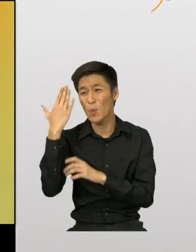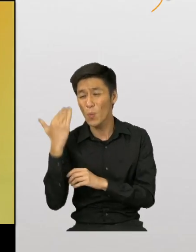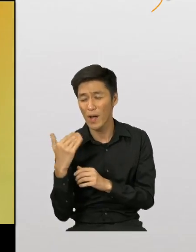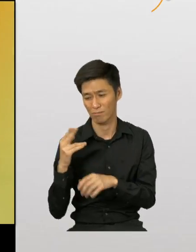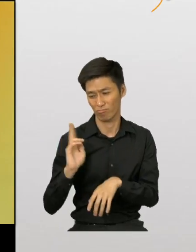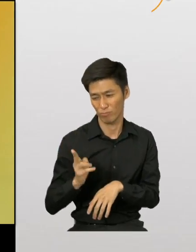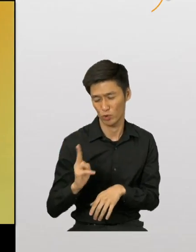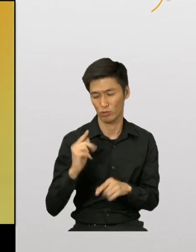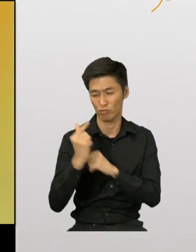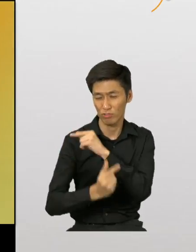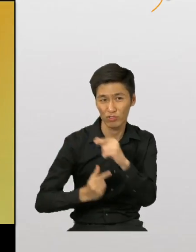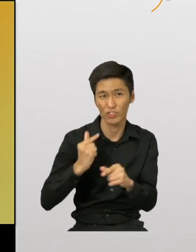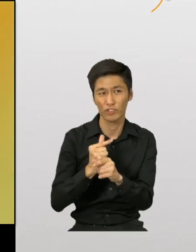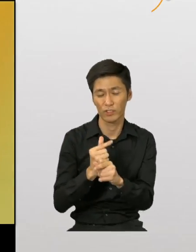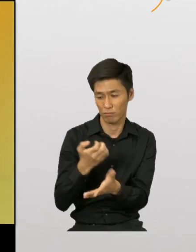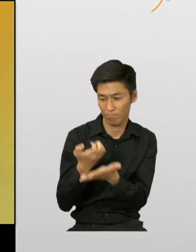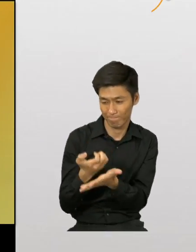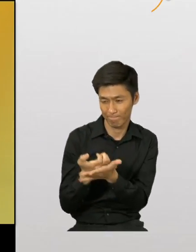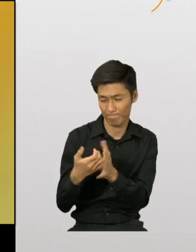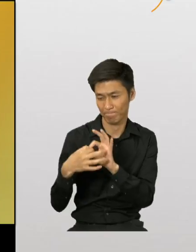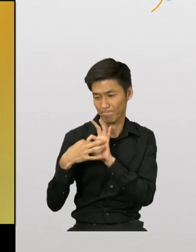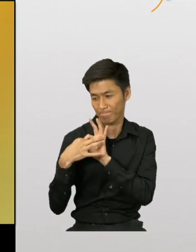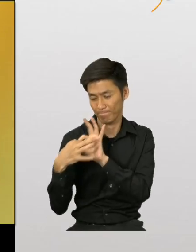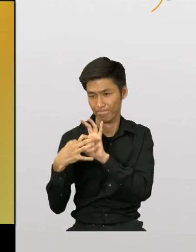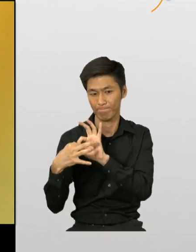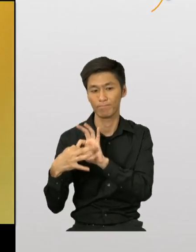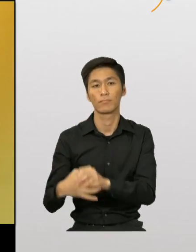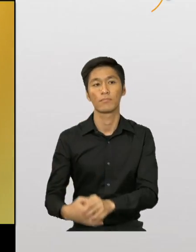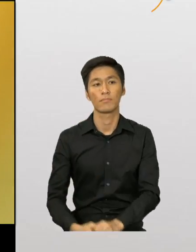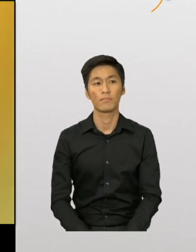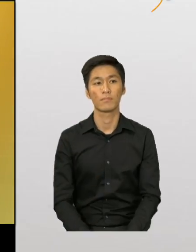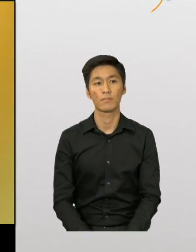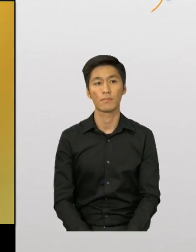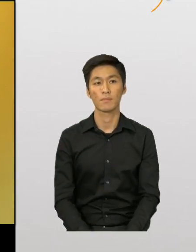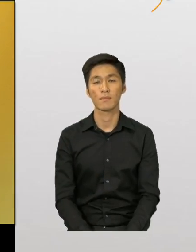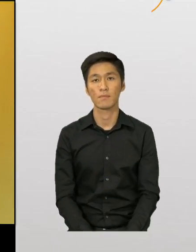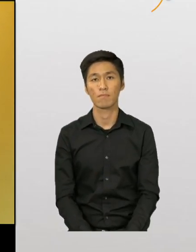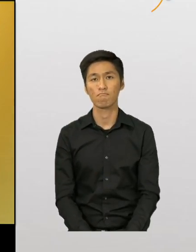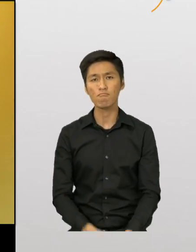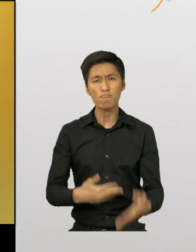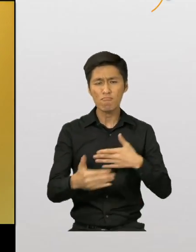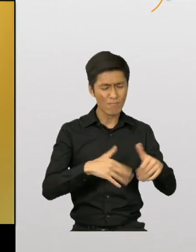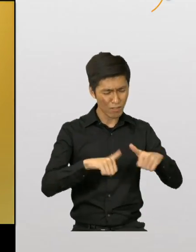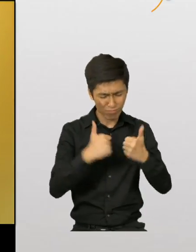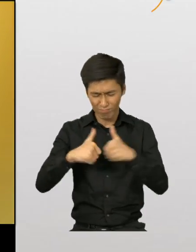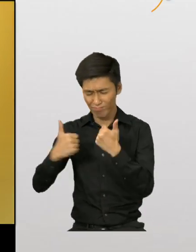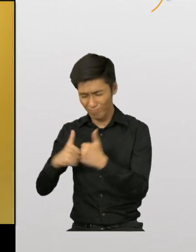history, geography, and economics. We need to work together to tackle common